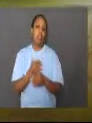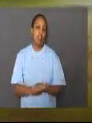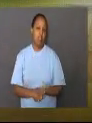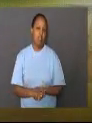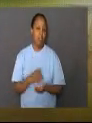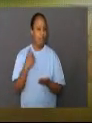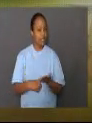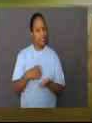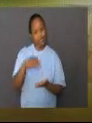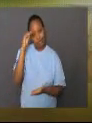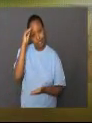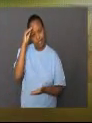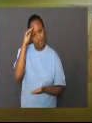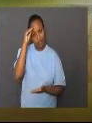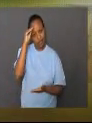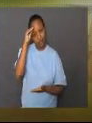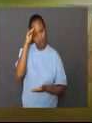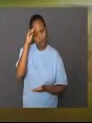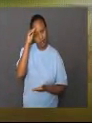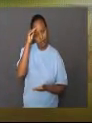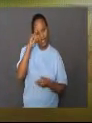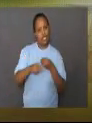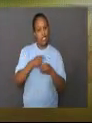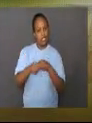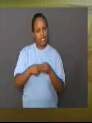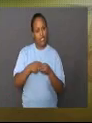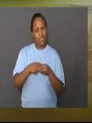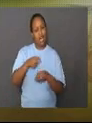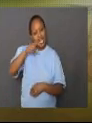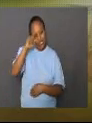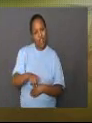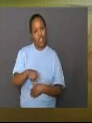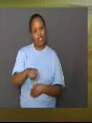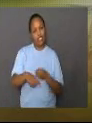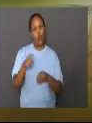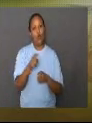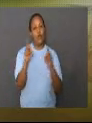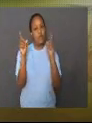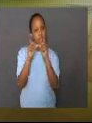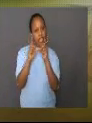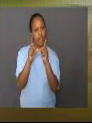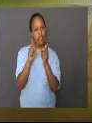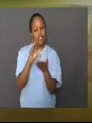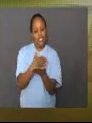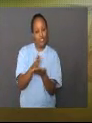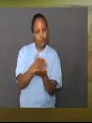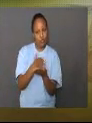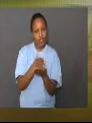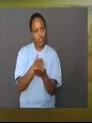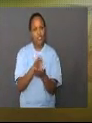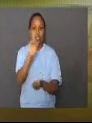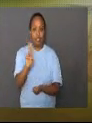In this lesson, we have talked about the necessity for a fair distribution